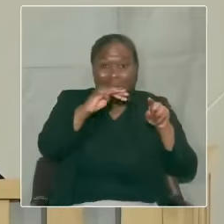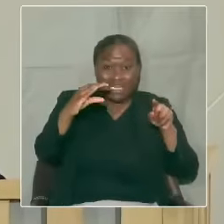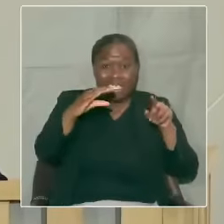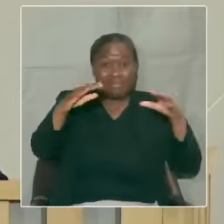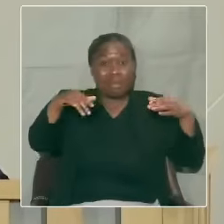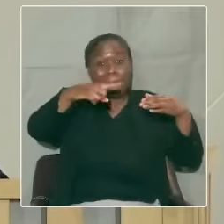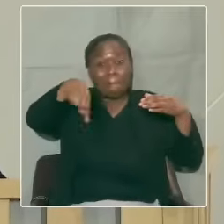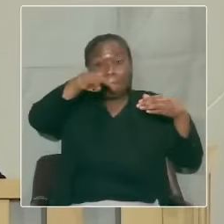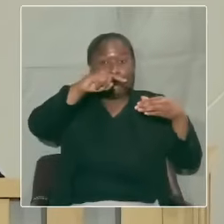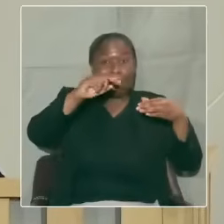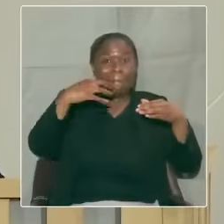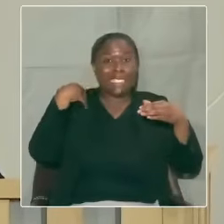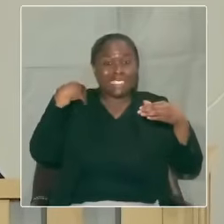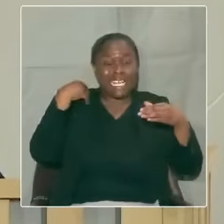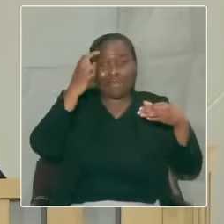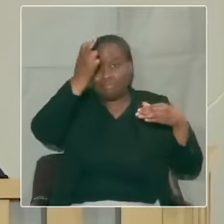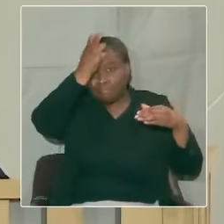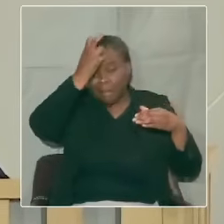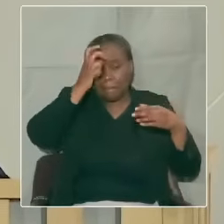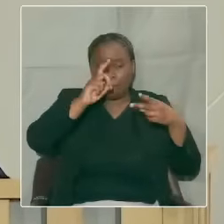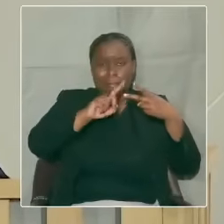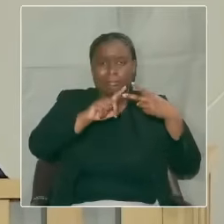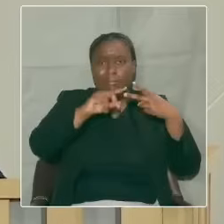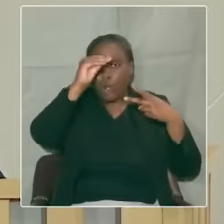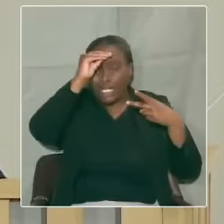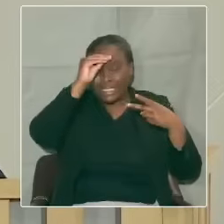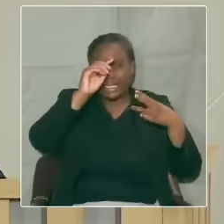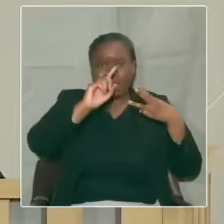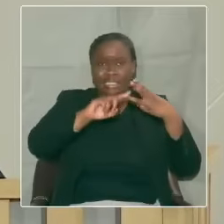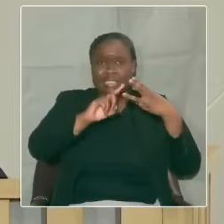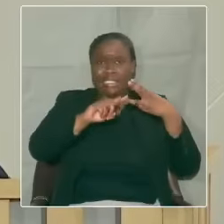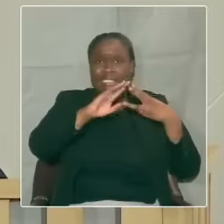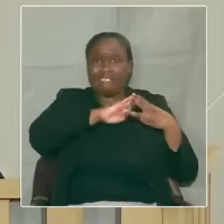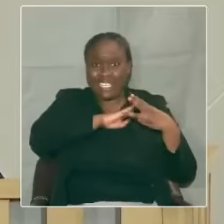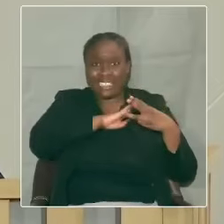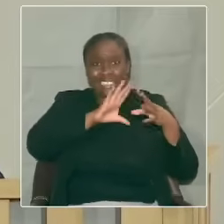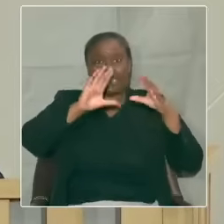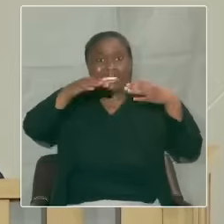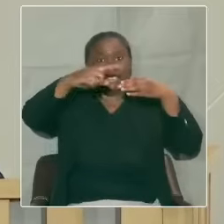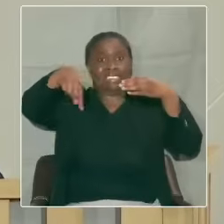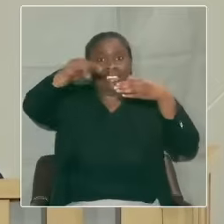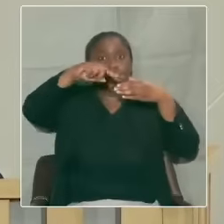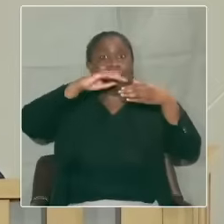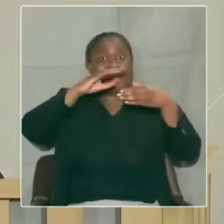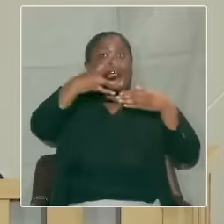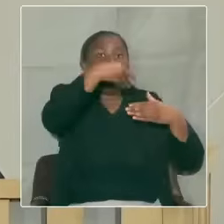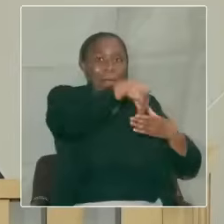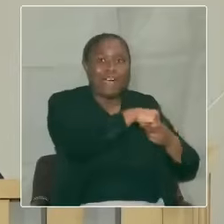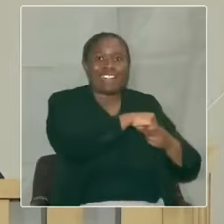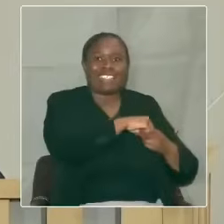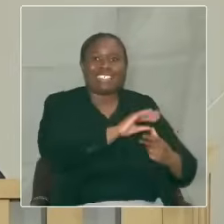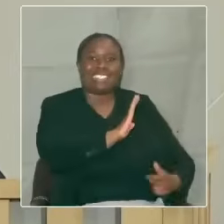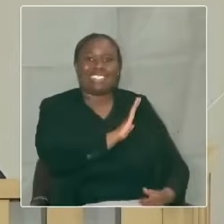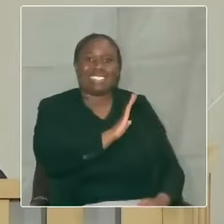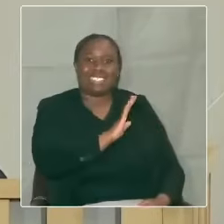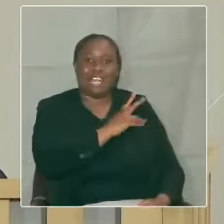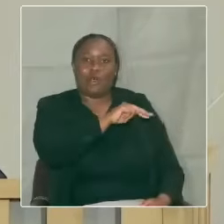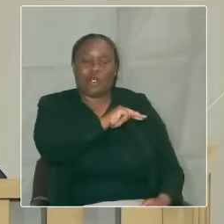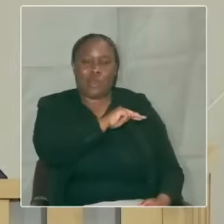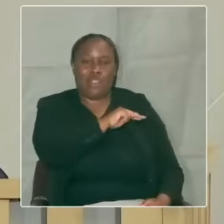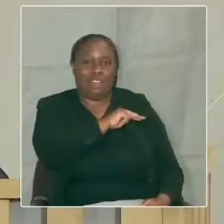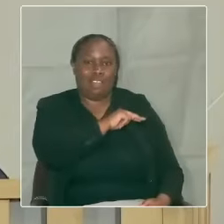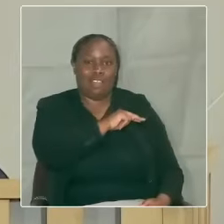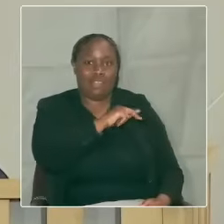departments, and the heads of those departments were also they were also in